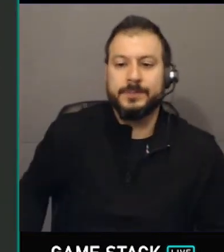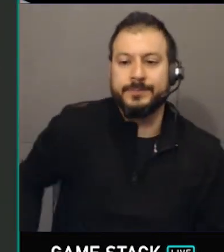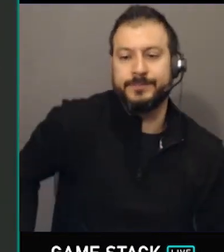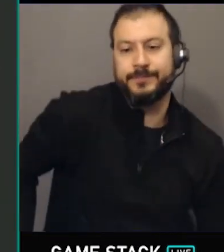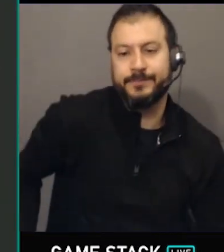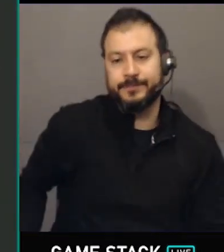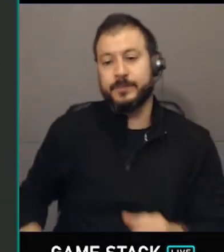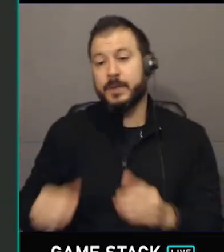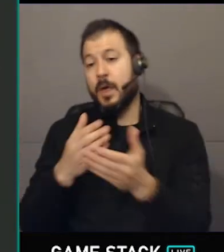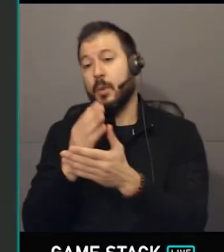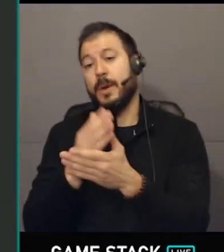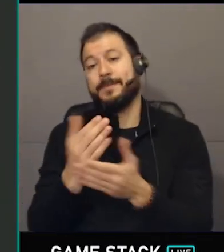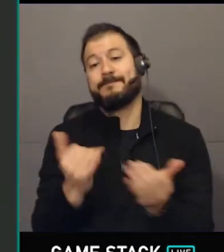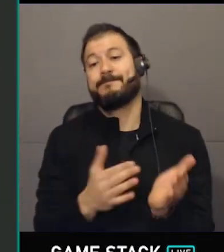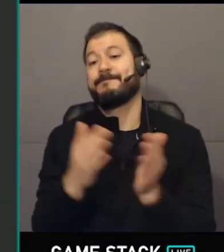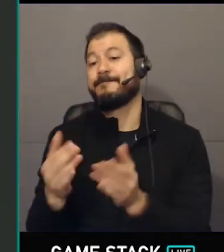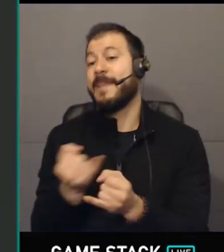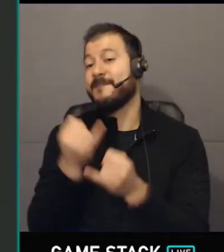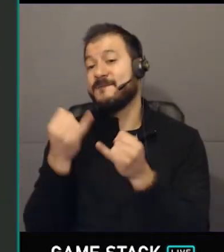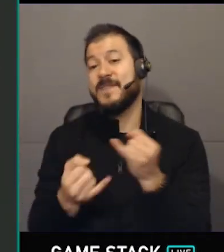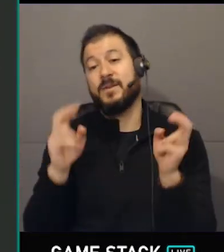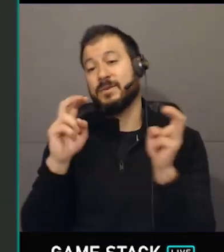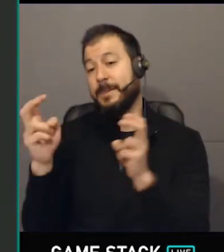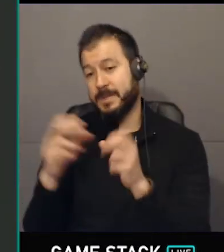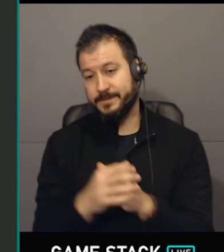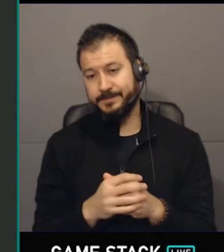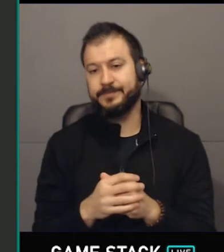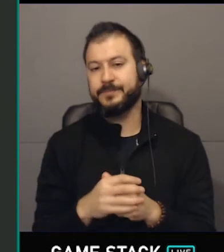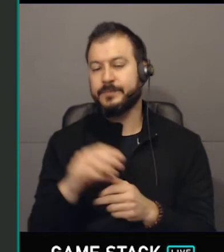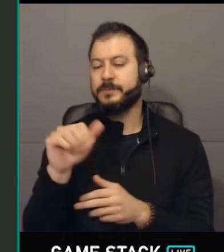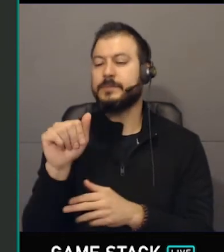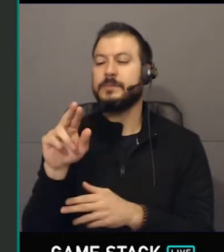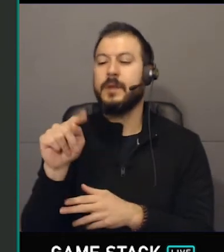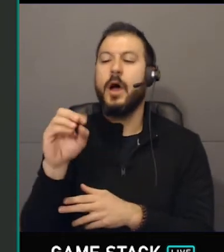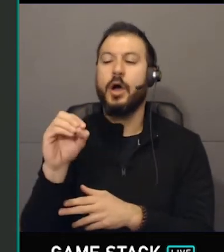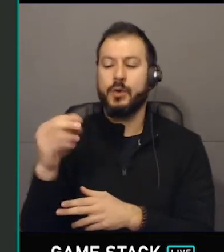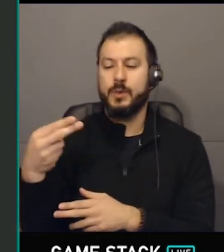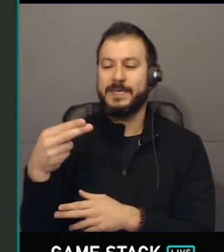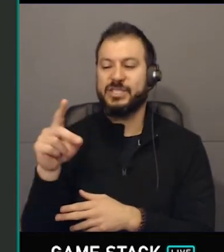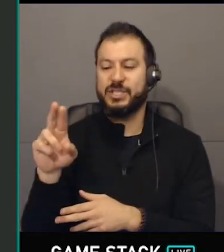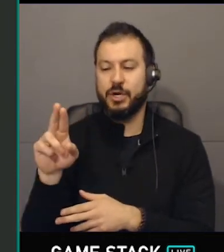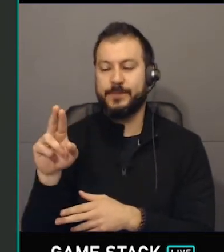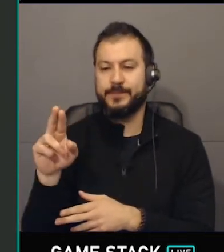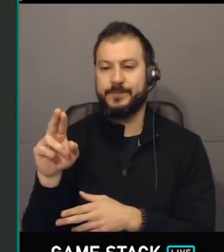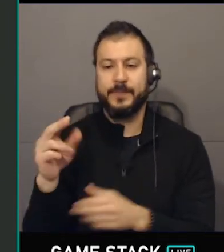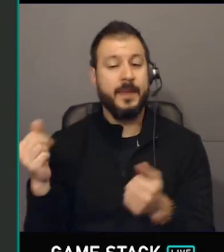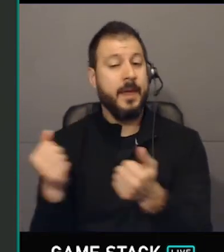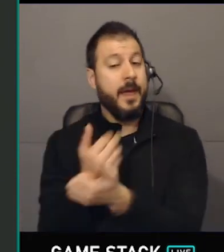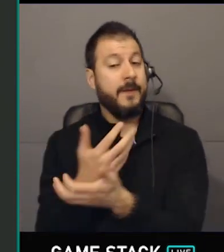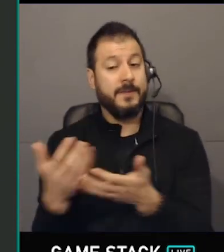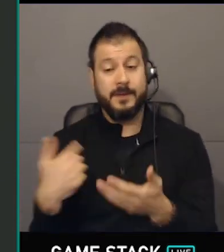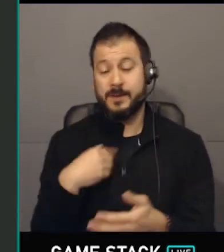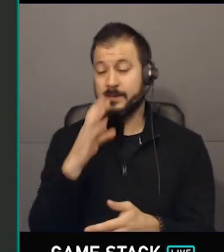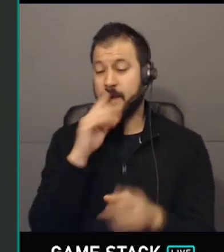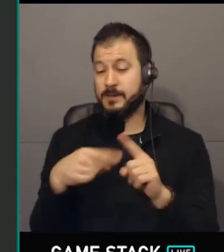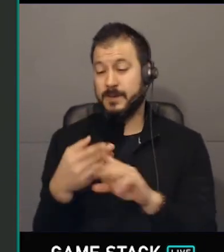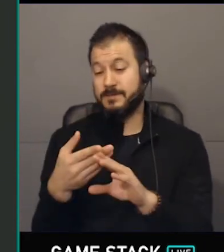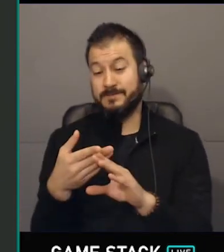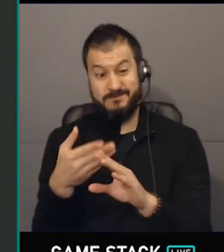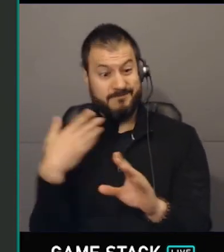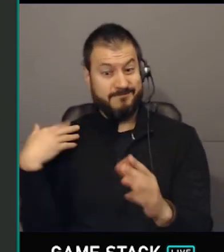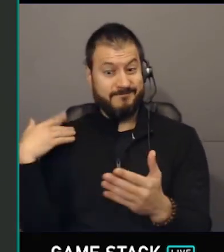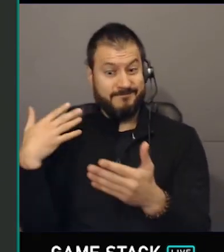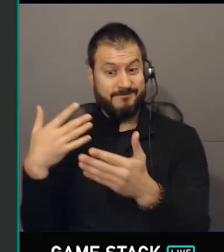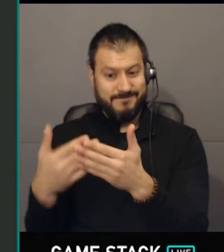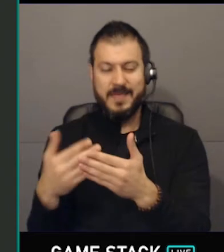All right, now on to our final topic for the session, Auto HDR. Everything I've talked about up until now has been